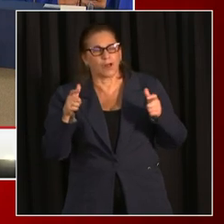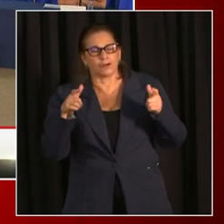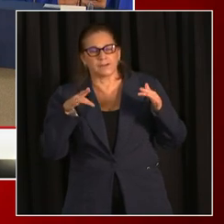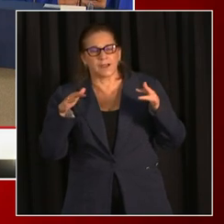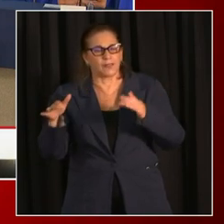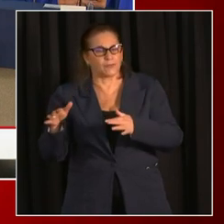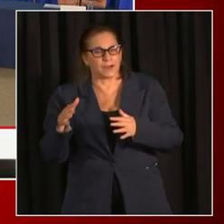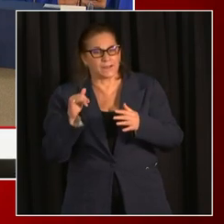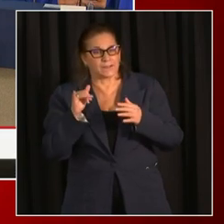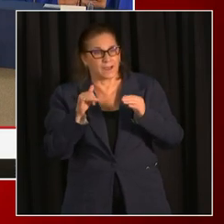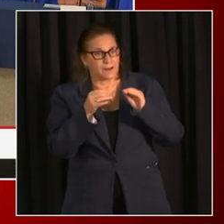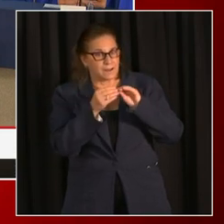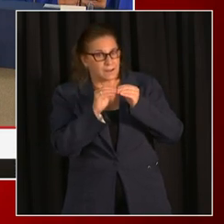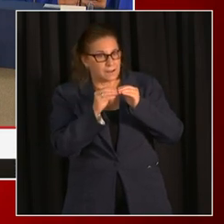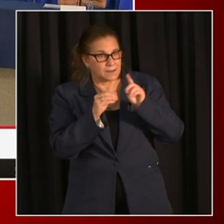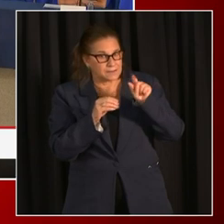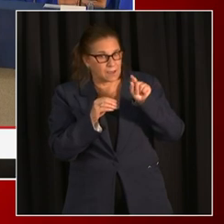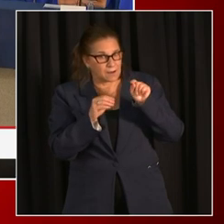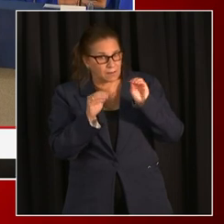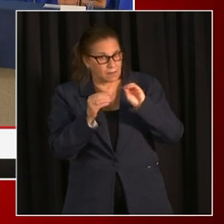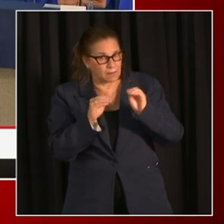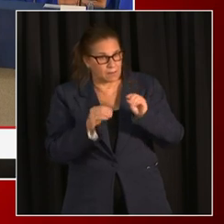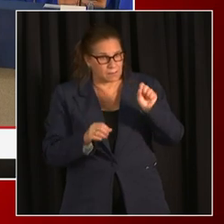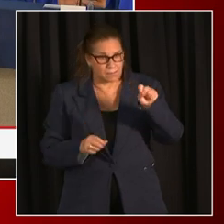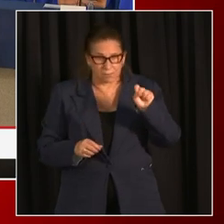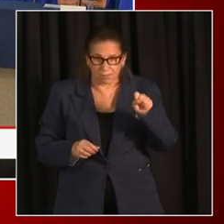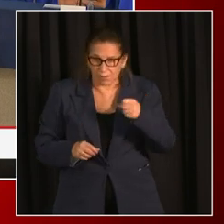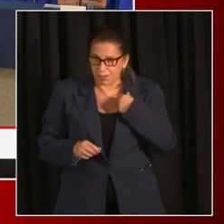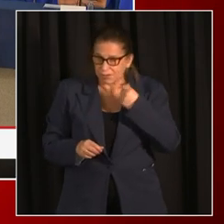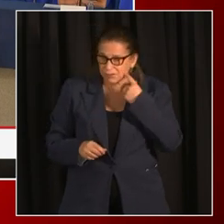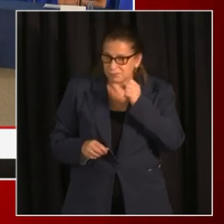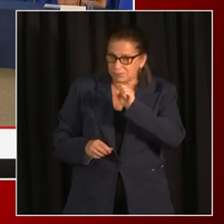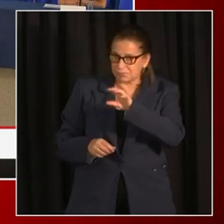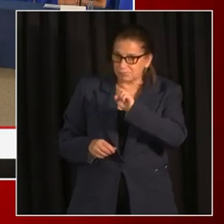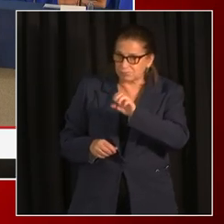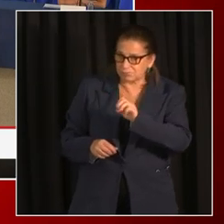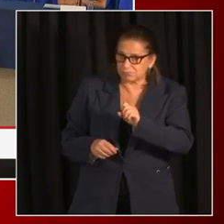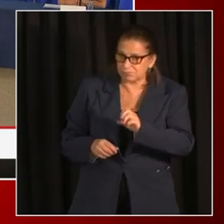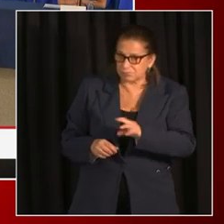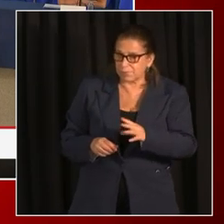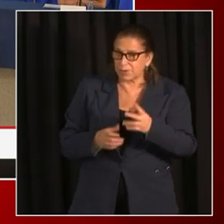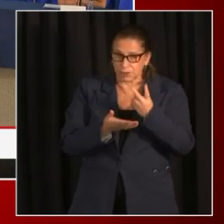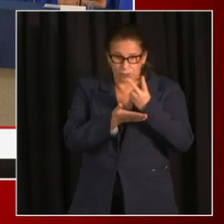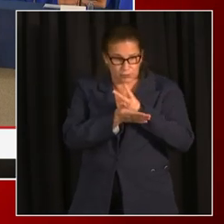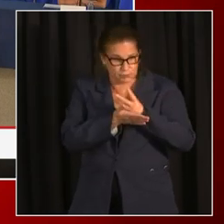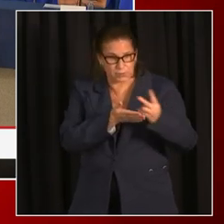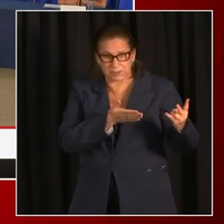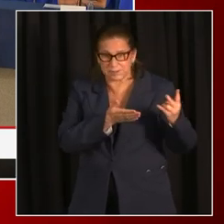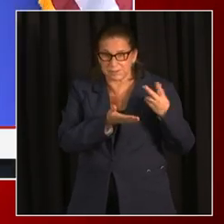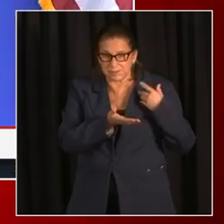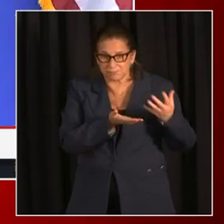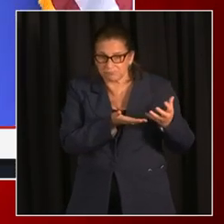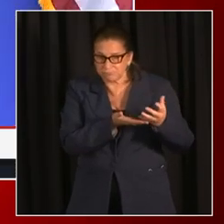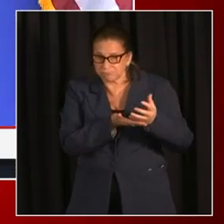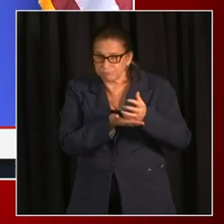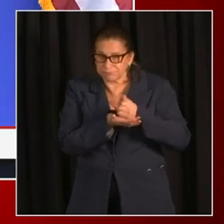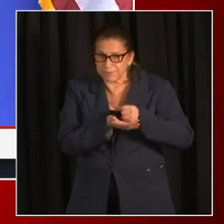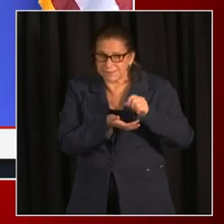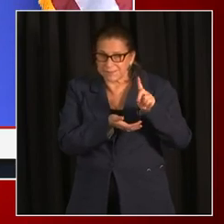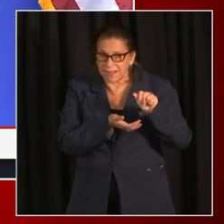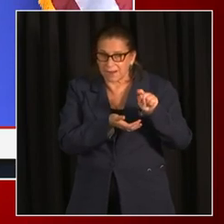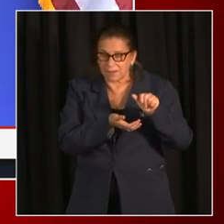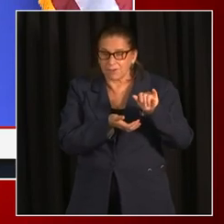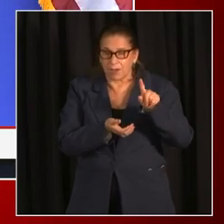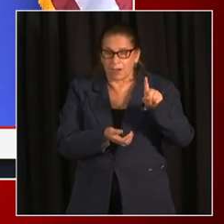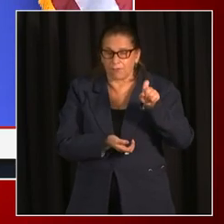you have that data that you can share with us? So, yeah, I just gave 100 out of the past couple of weeks since the 31st. You saw